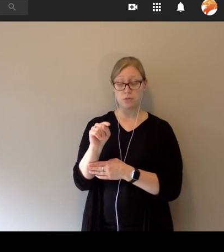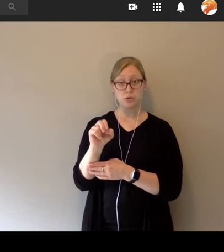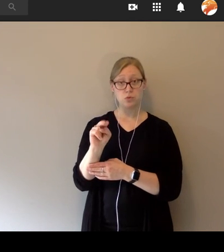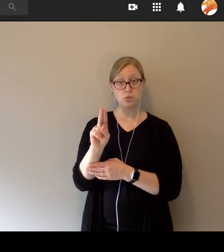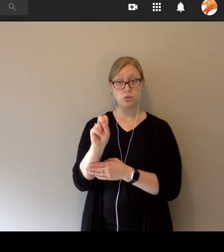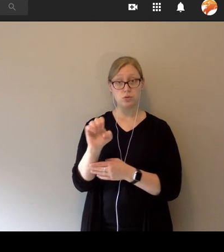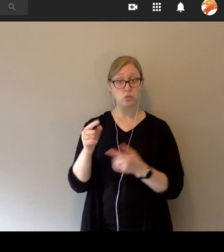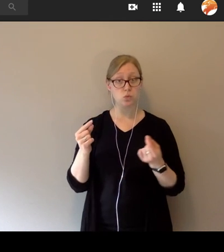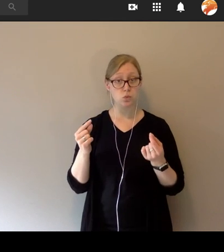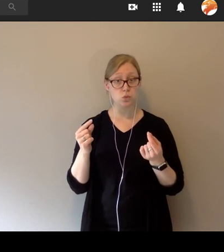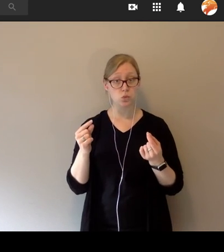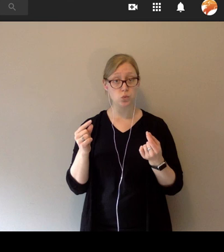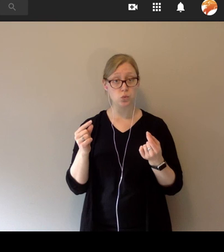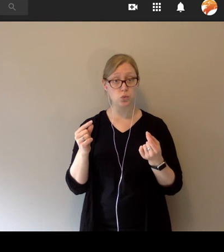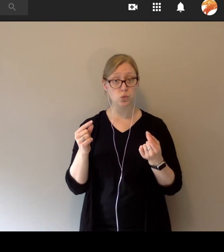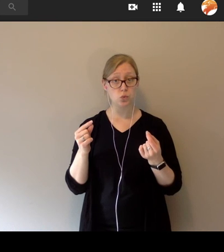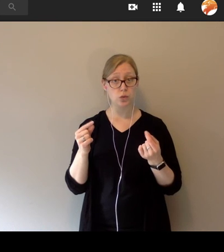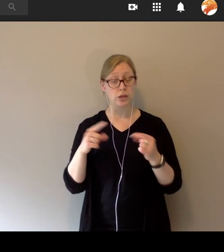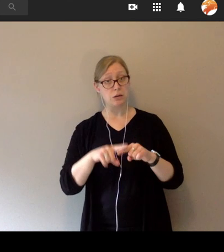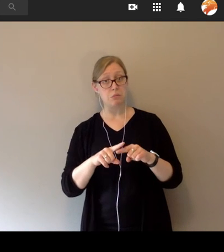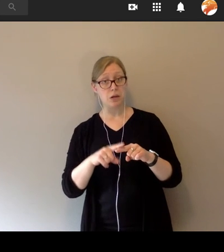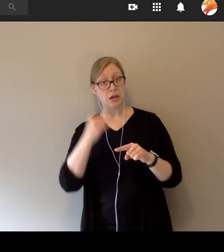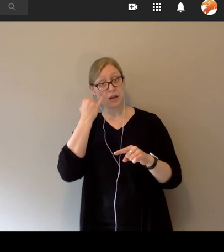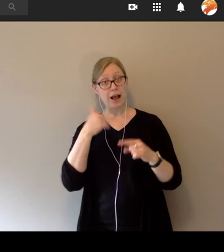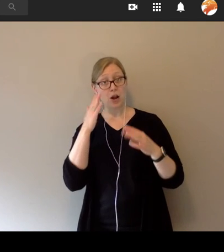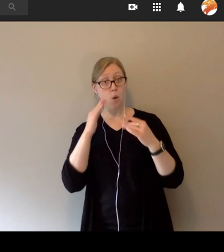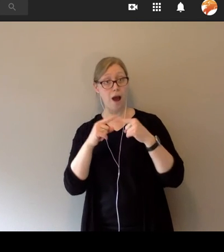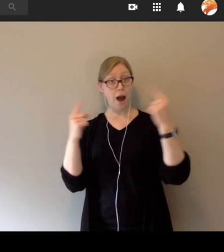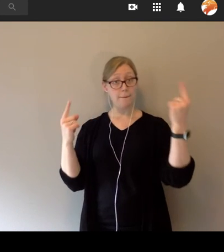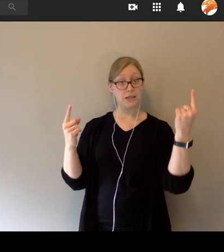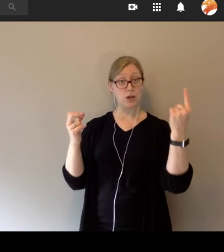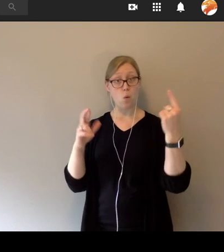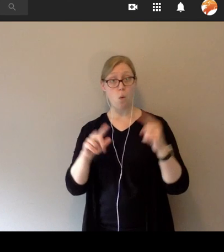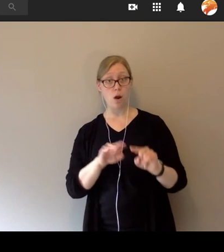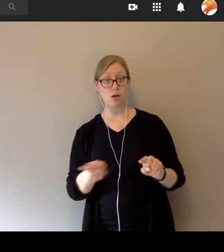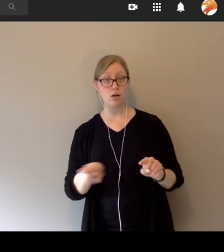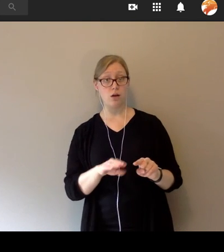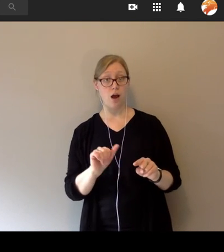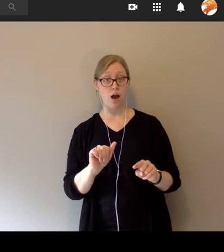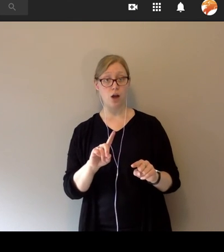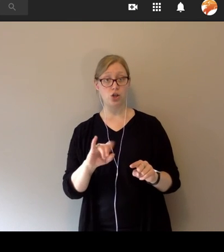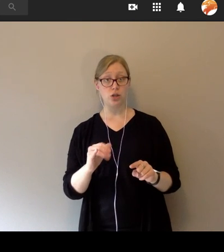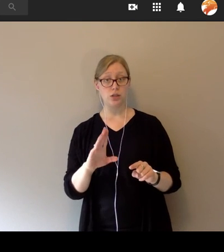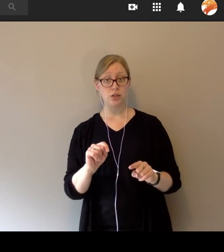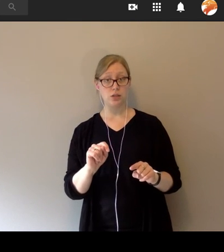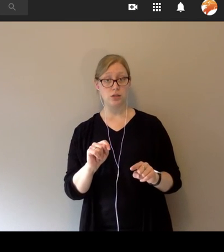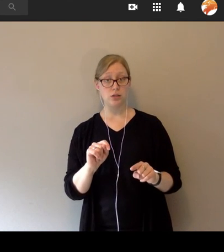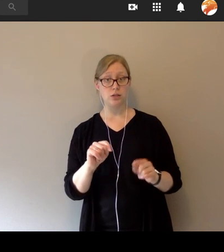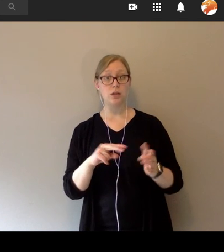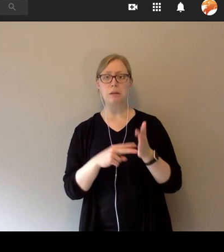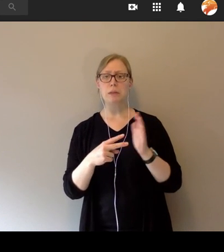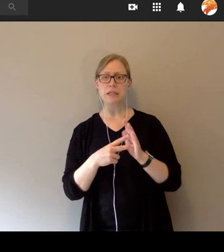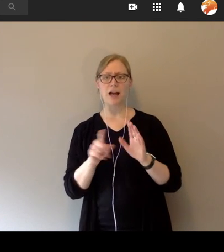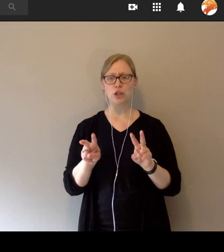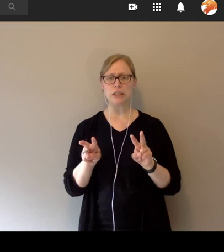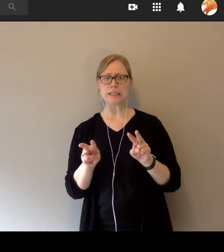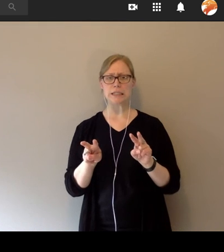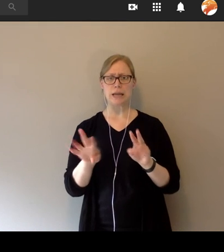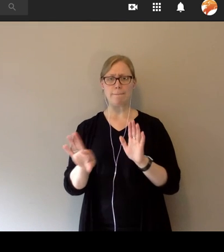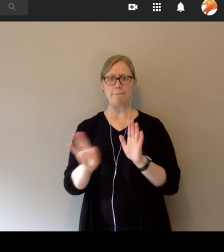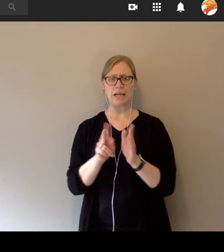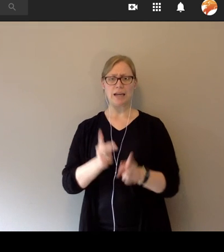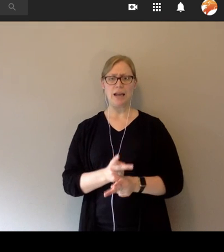depending on which of the side, whether I know the opposite or the adjacent side, I'm going to have to be choosy, or else I could use the